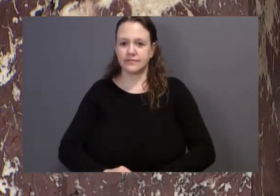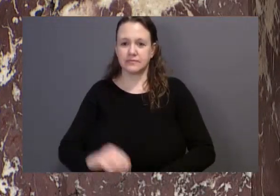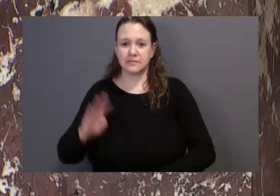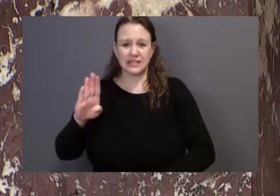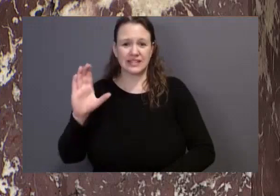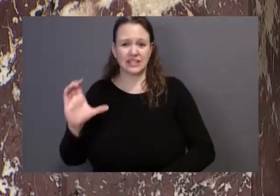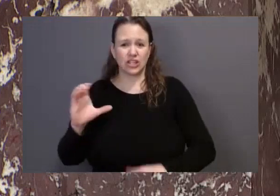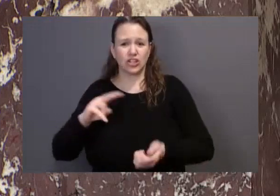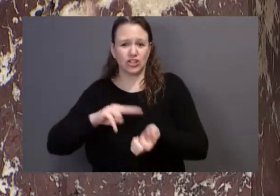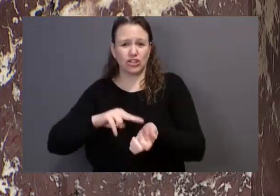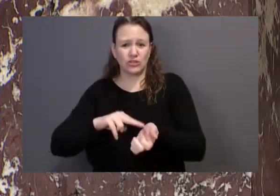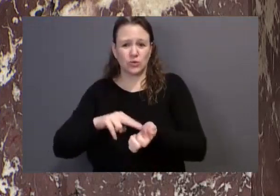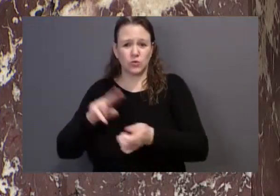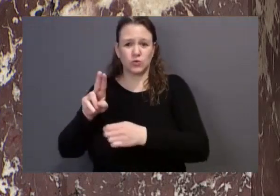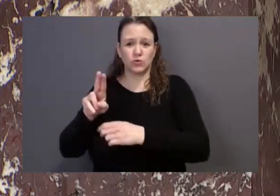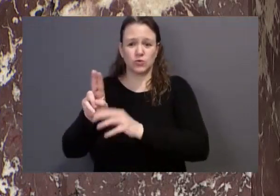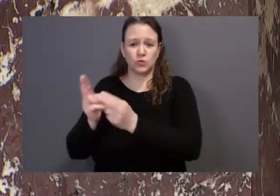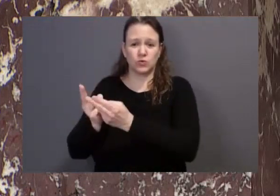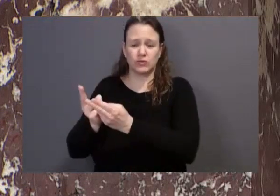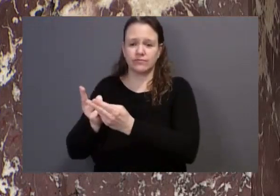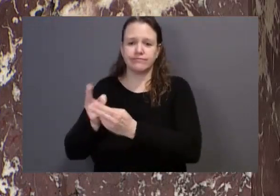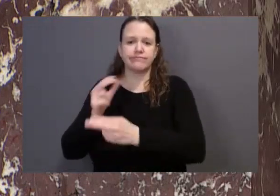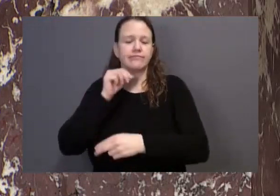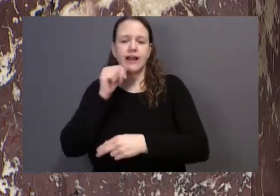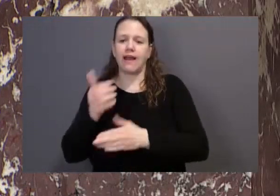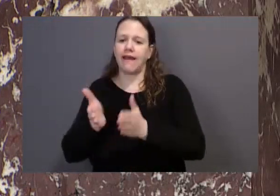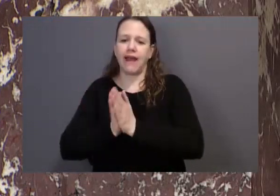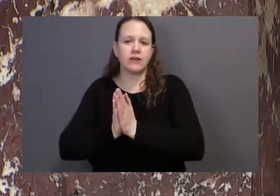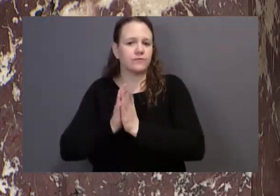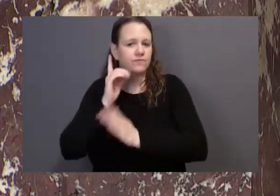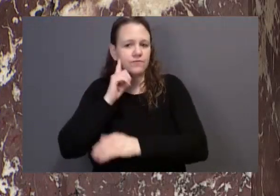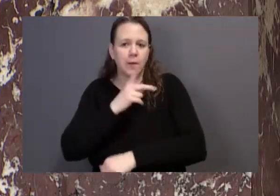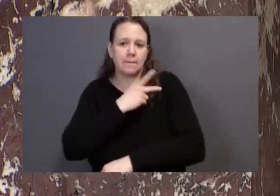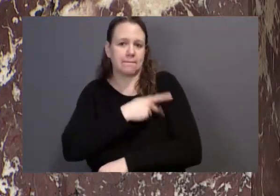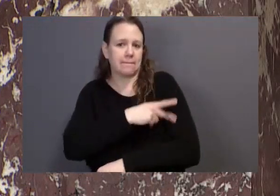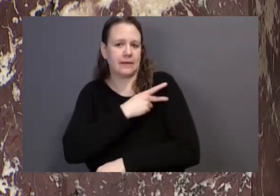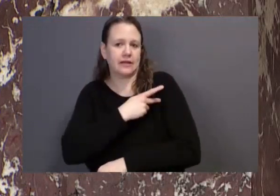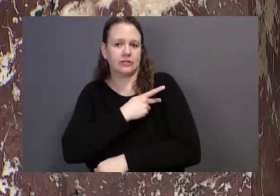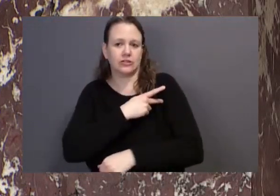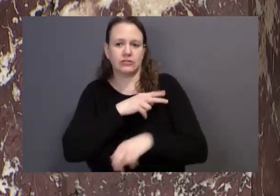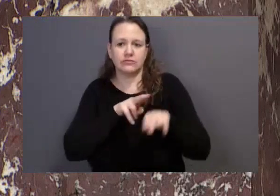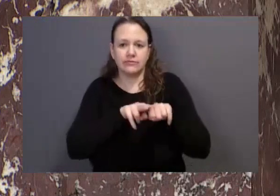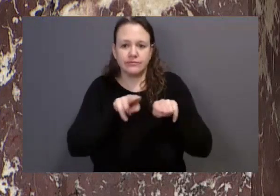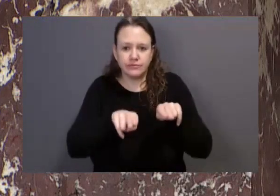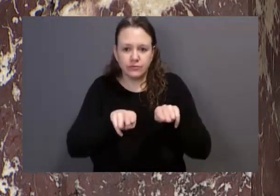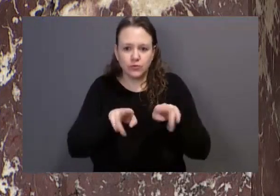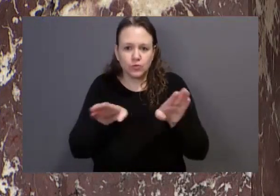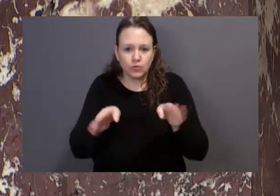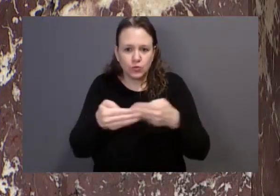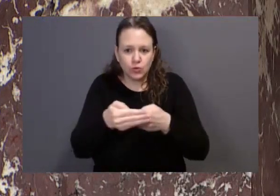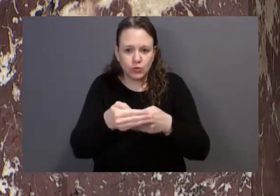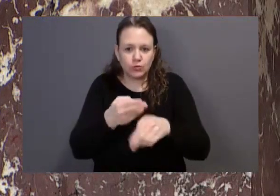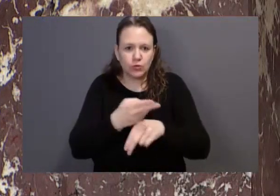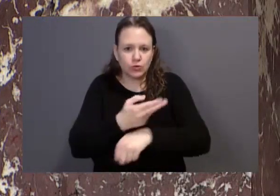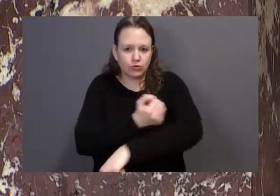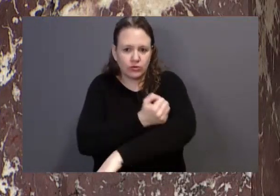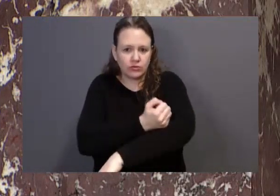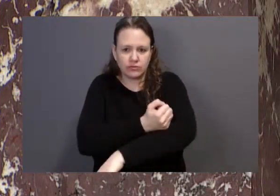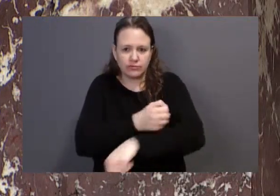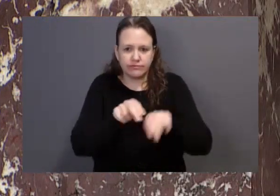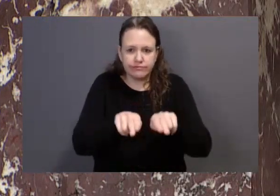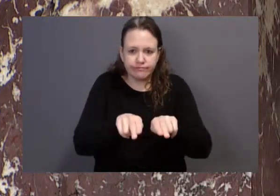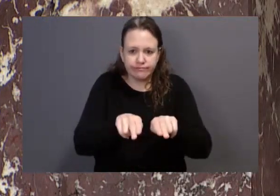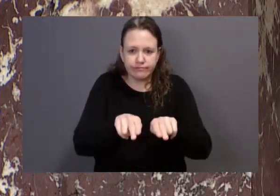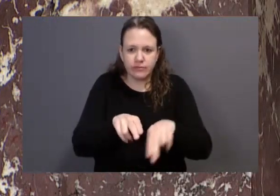consumption and open drug dealing are happening on the rooftop garden patio at St. Paul's Hospital, and that healthcare professionals are